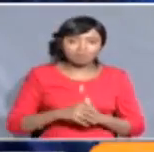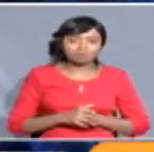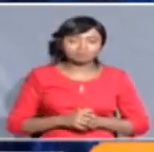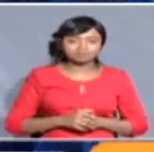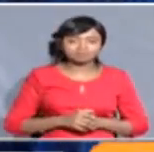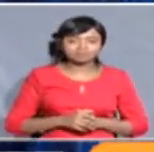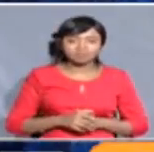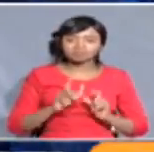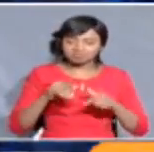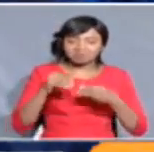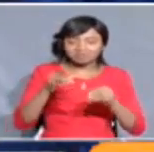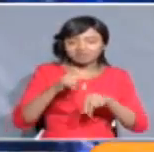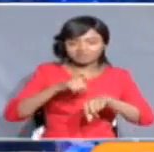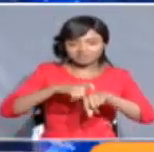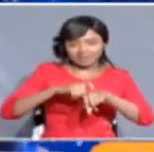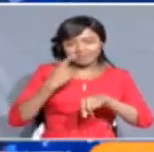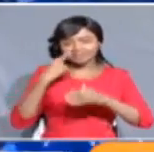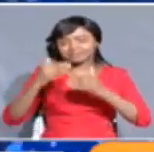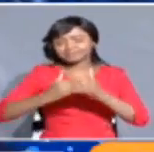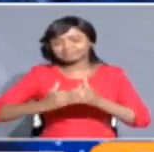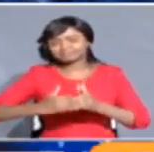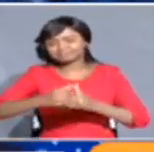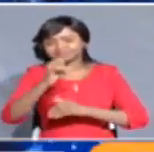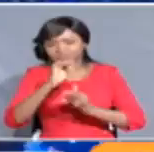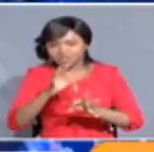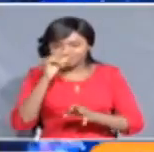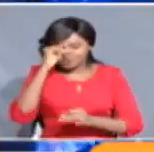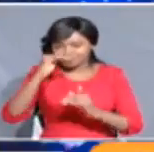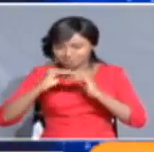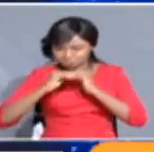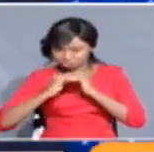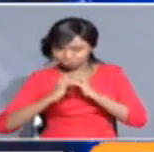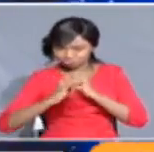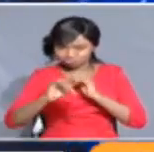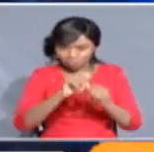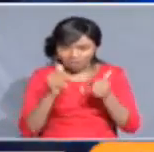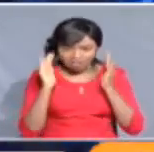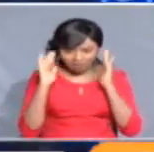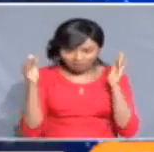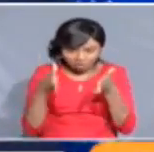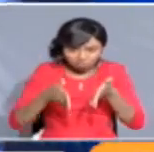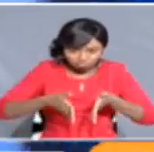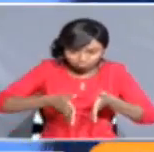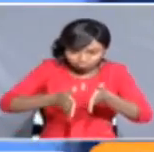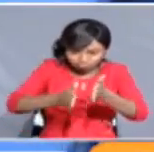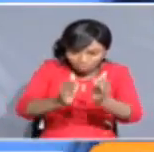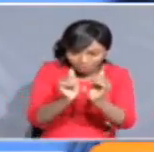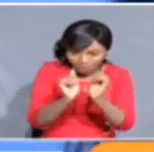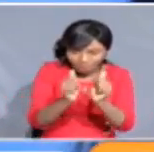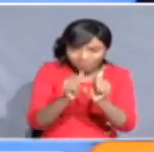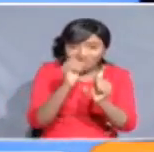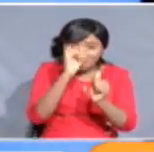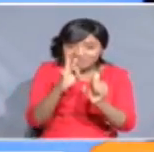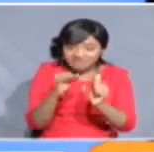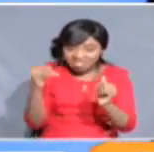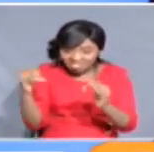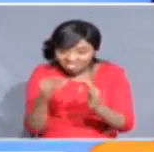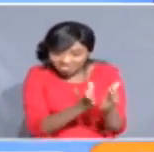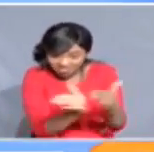let's give it a bit of time and see whether the government is on course. But if it is not on course, I will be the first